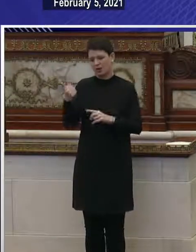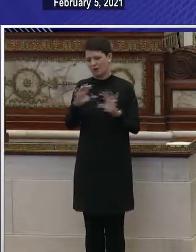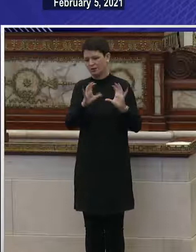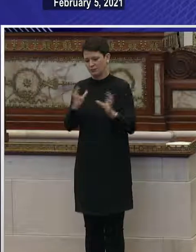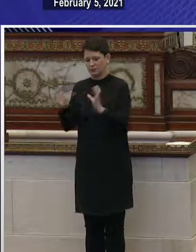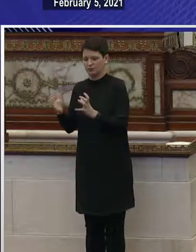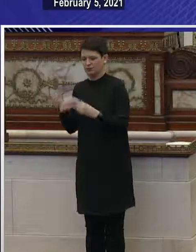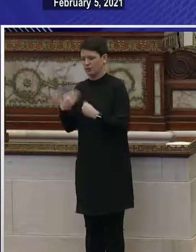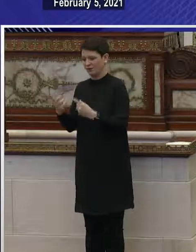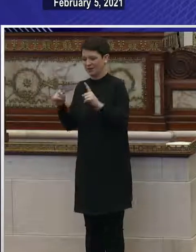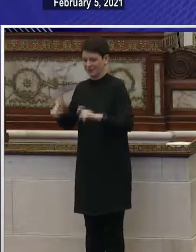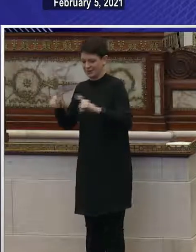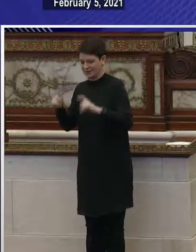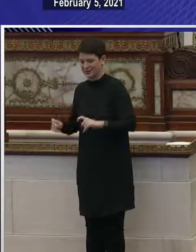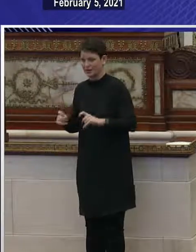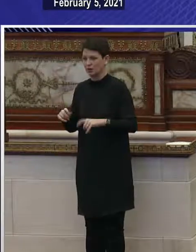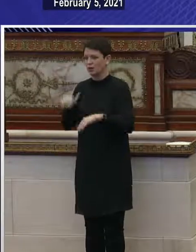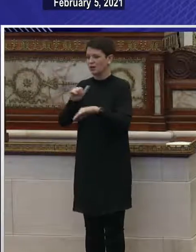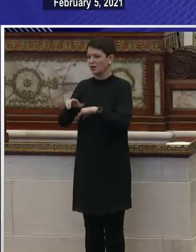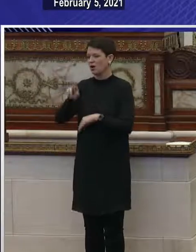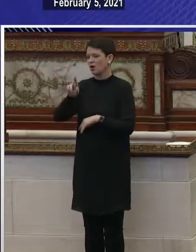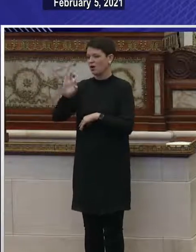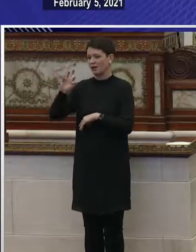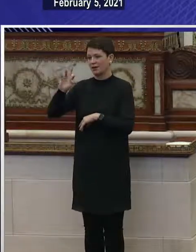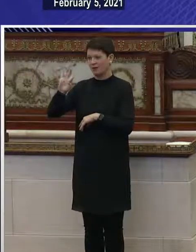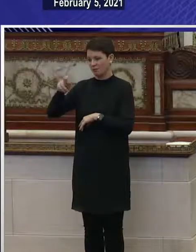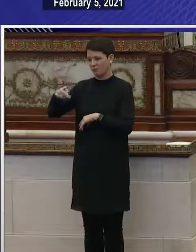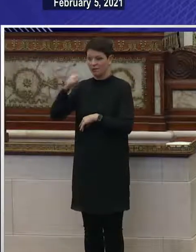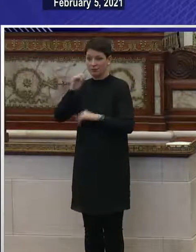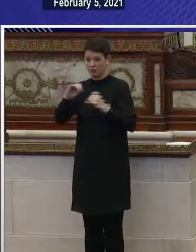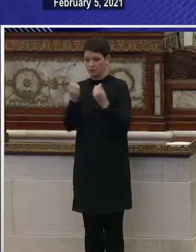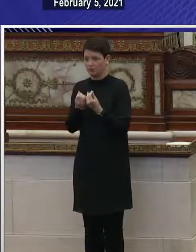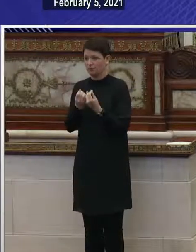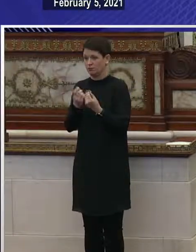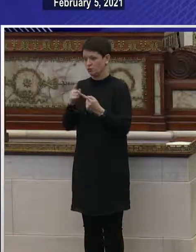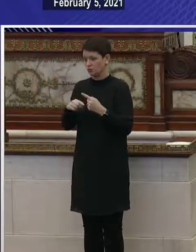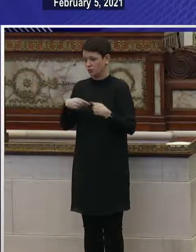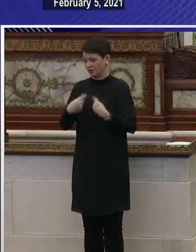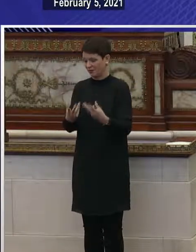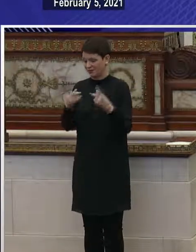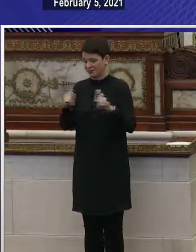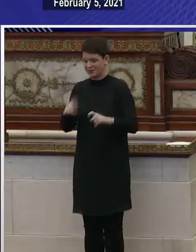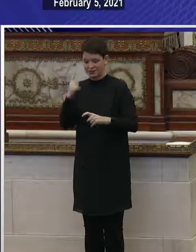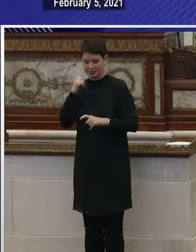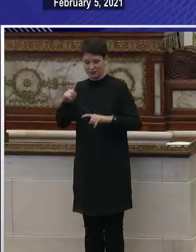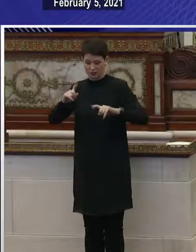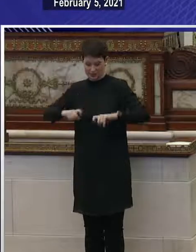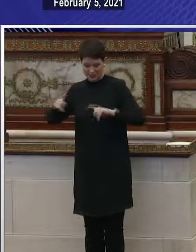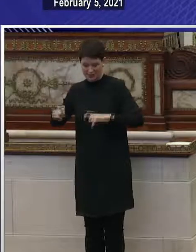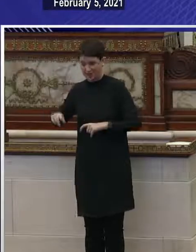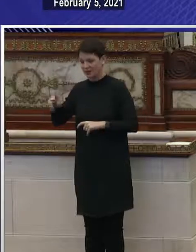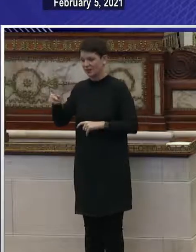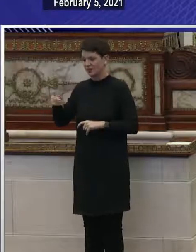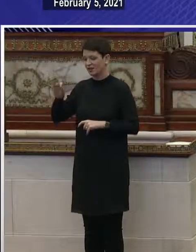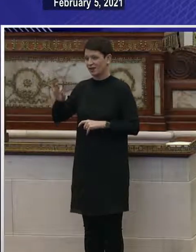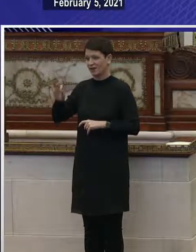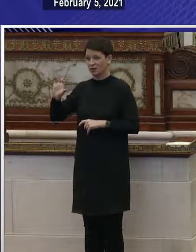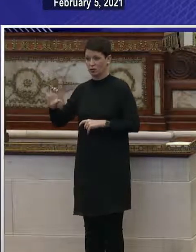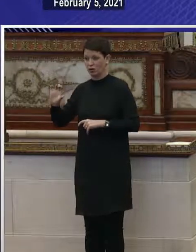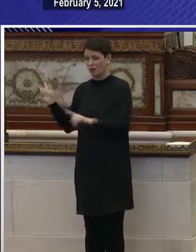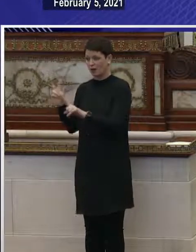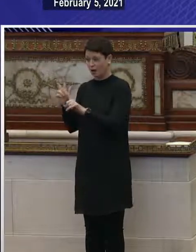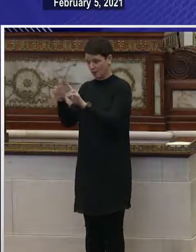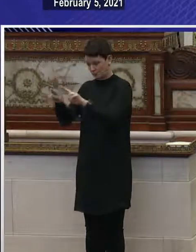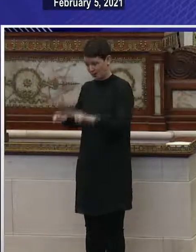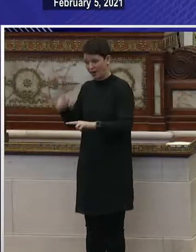services. Mm-hmm. So we put out a request for proposals for organizations to get funding for testing. Philly Fighting COVID applied for